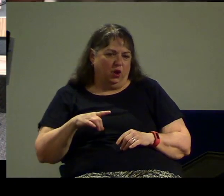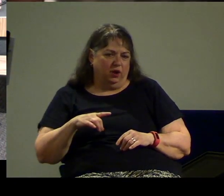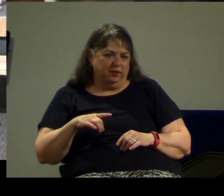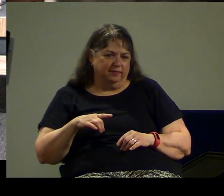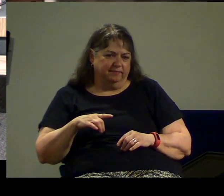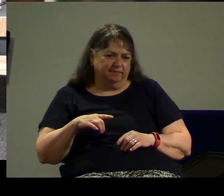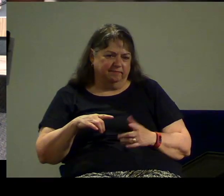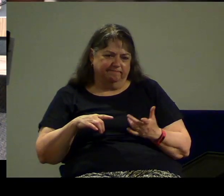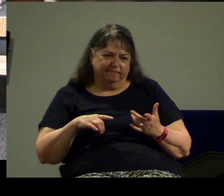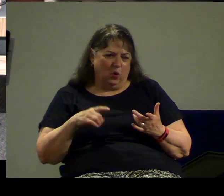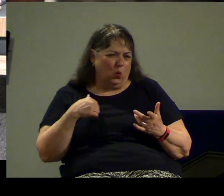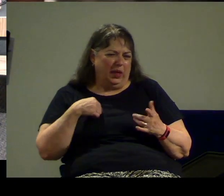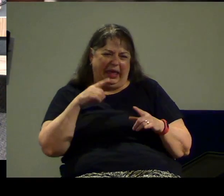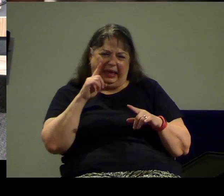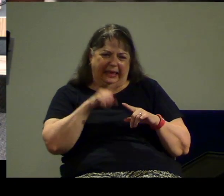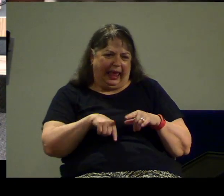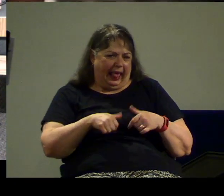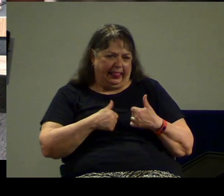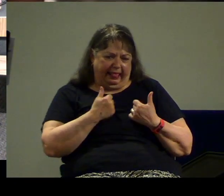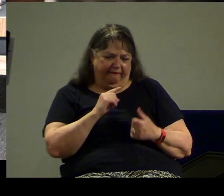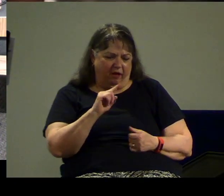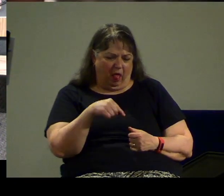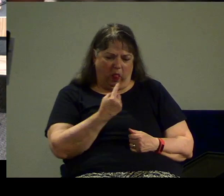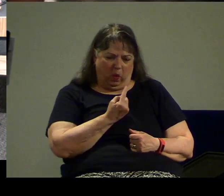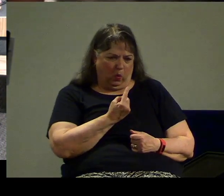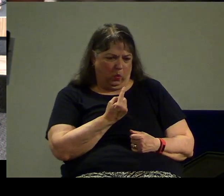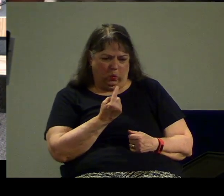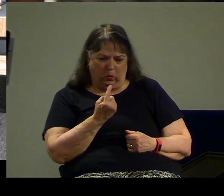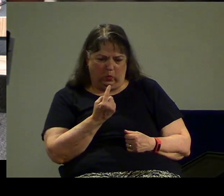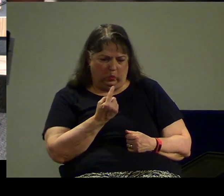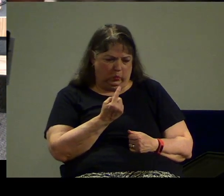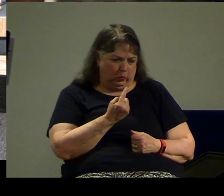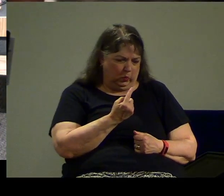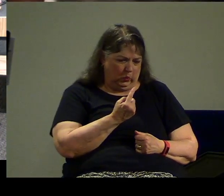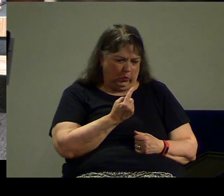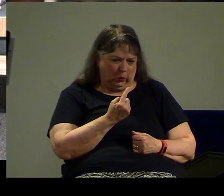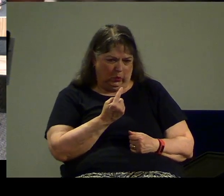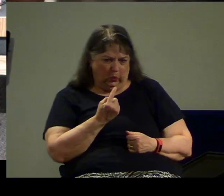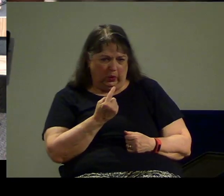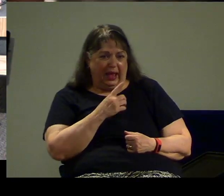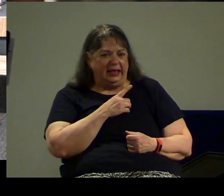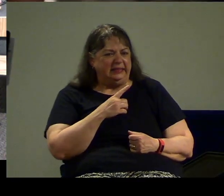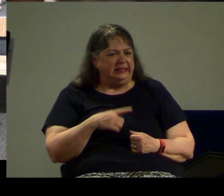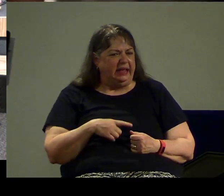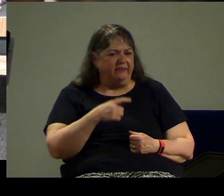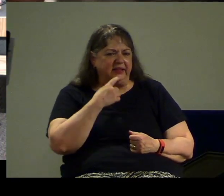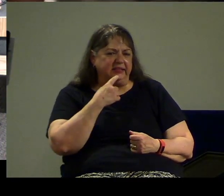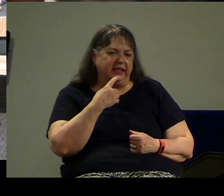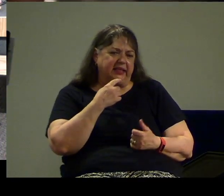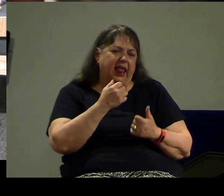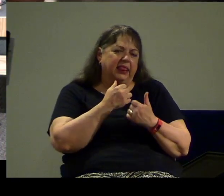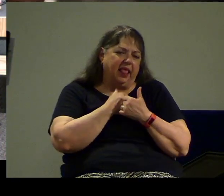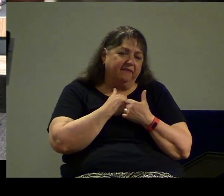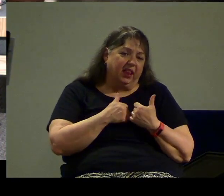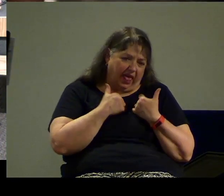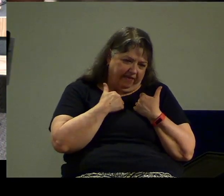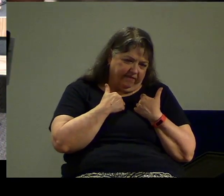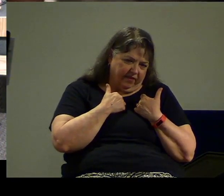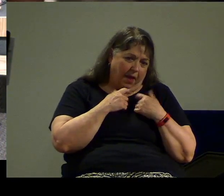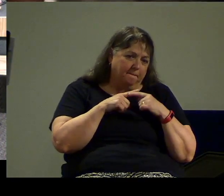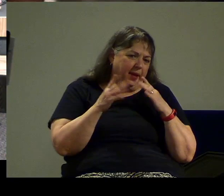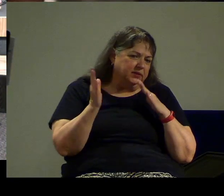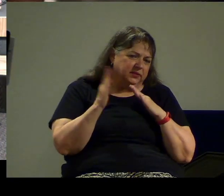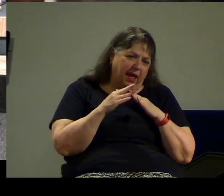life without him. David says, love your life, desire other things that are good, but desire God above